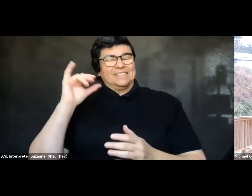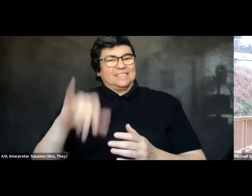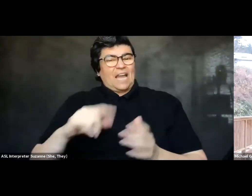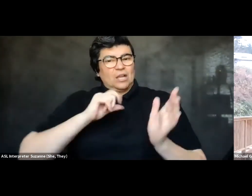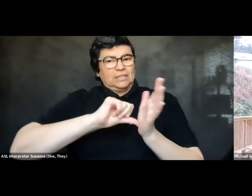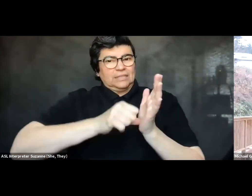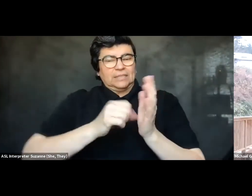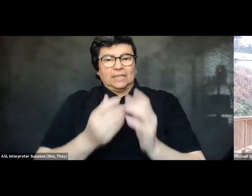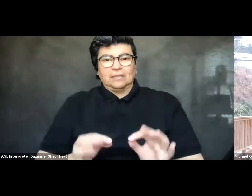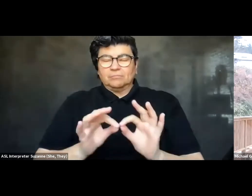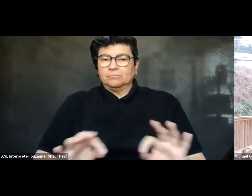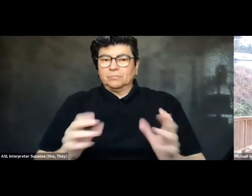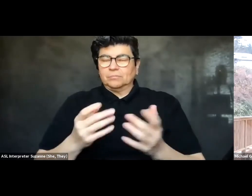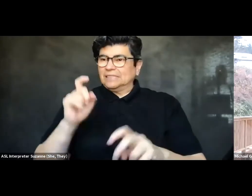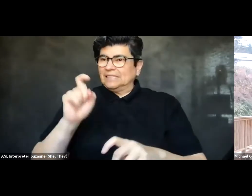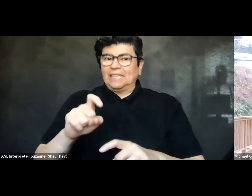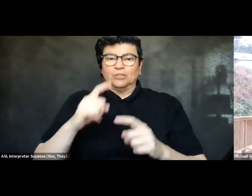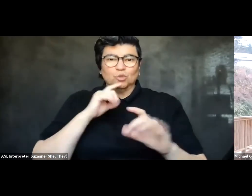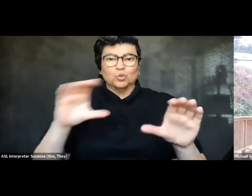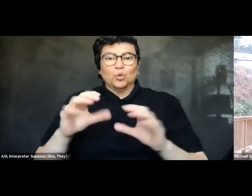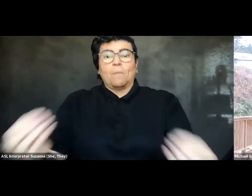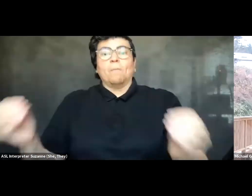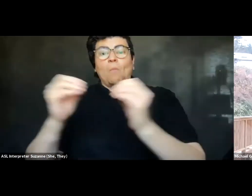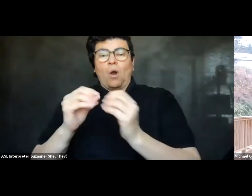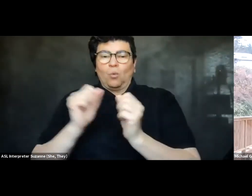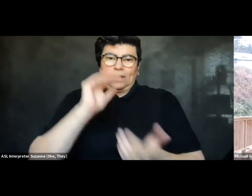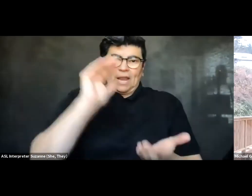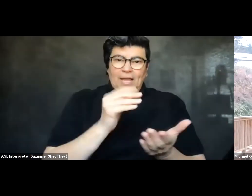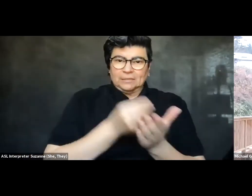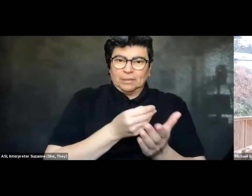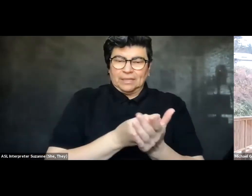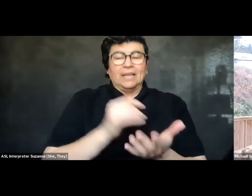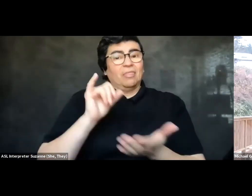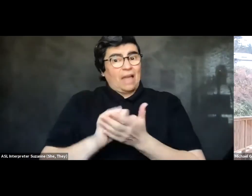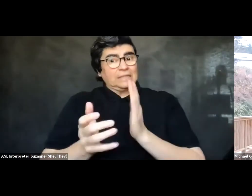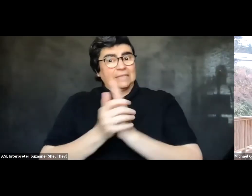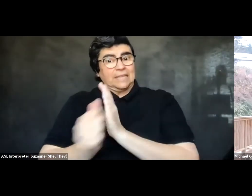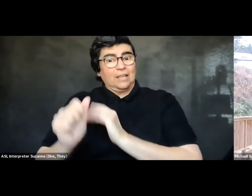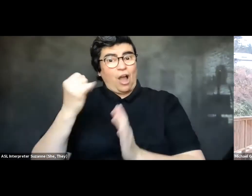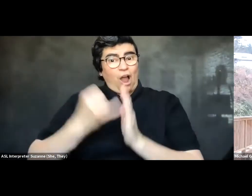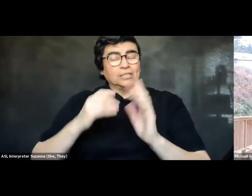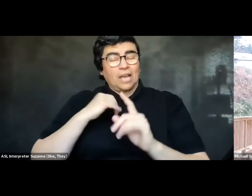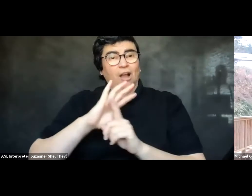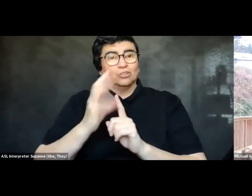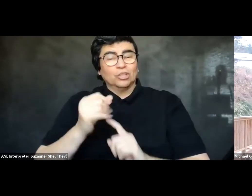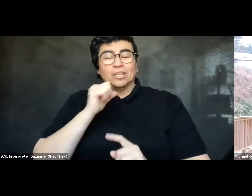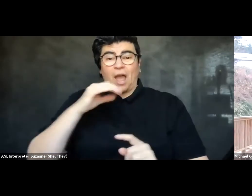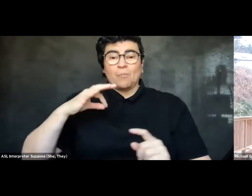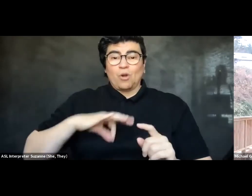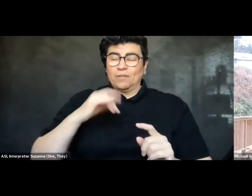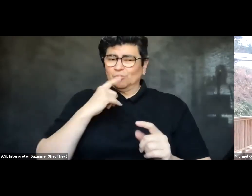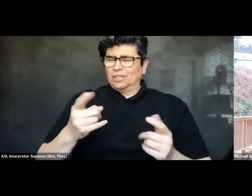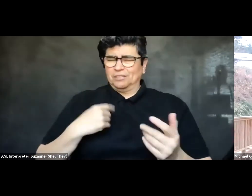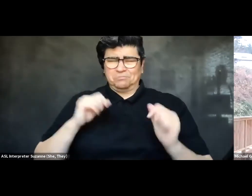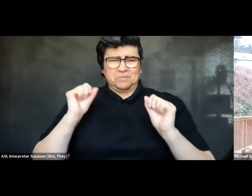the increased need to do more with less. And while that is a skill that arts and culture nonprofits possess on par with